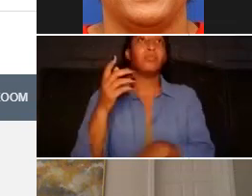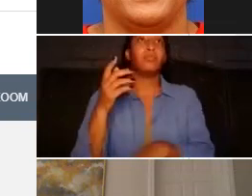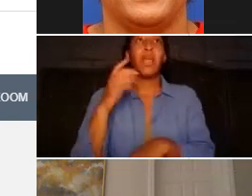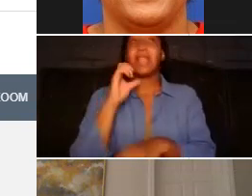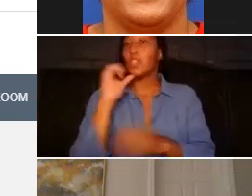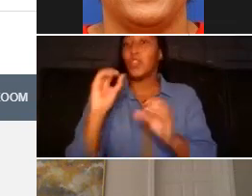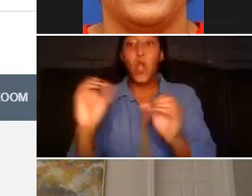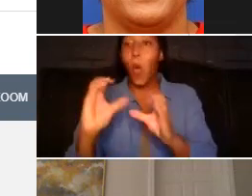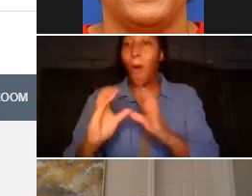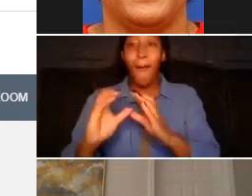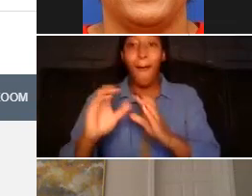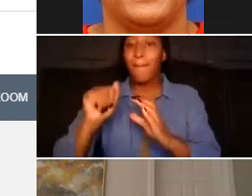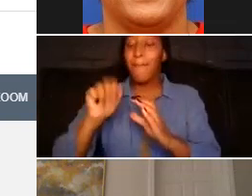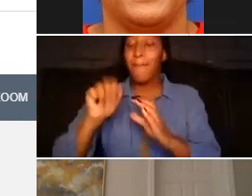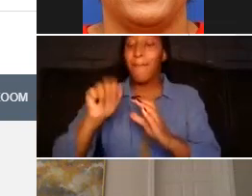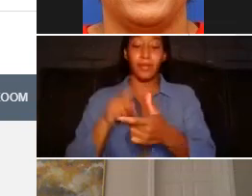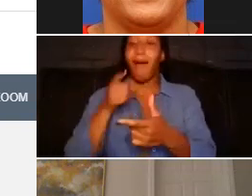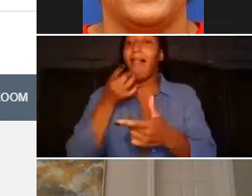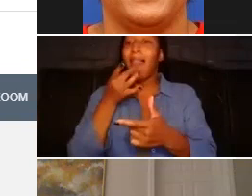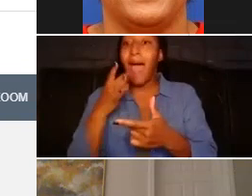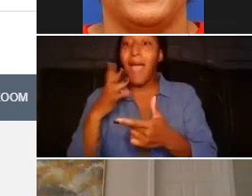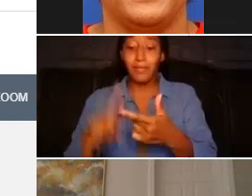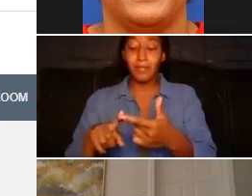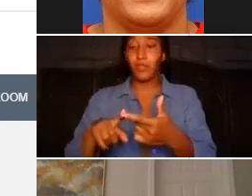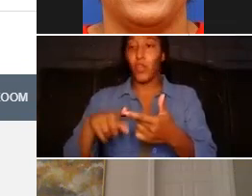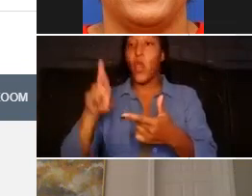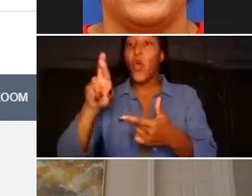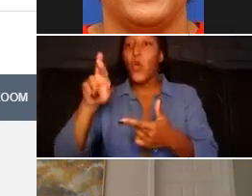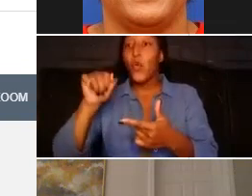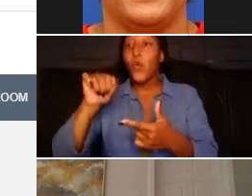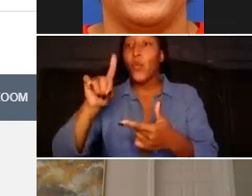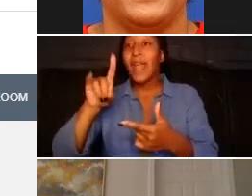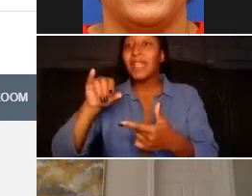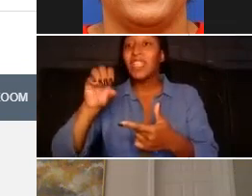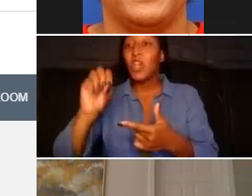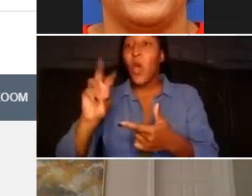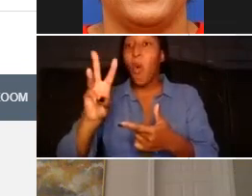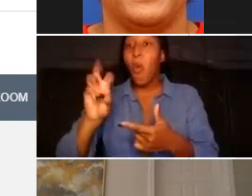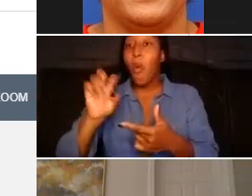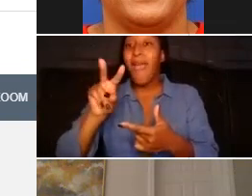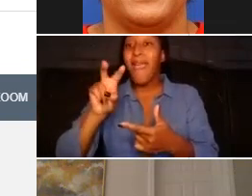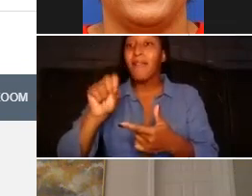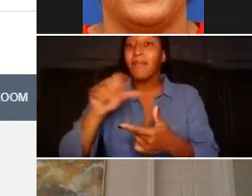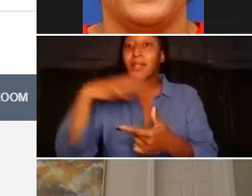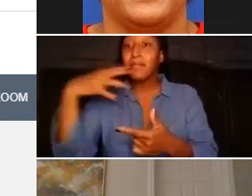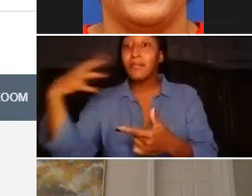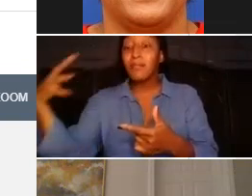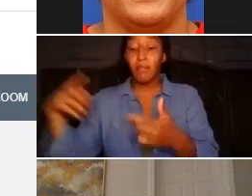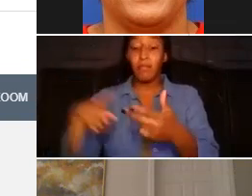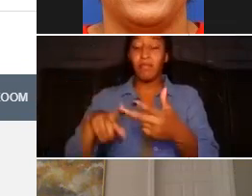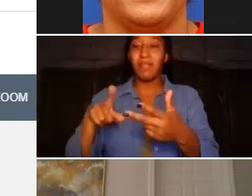waves, microwaves, gamma rays, X-rays. Those are all forms of light. They're just not